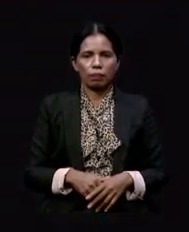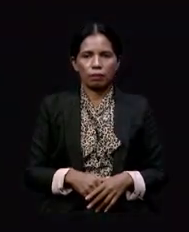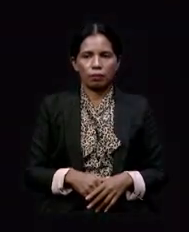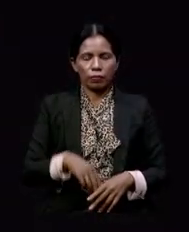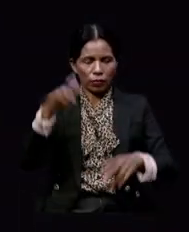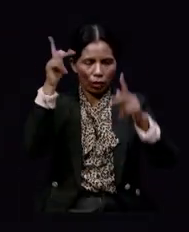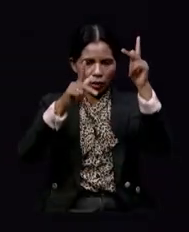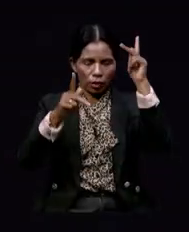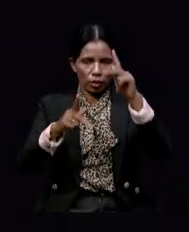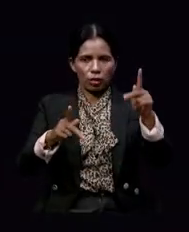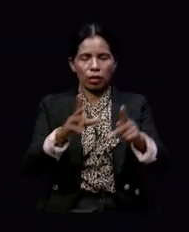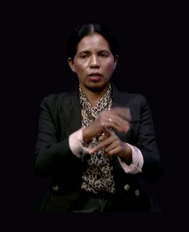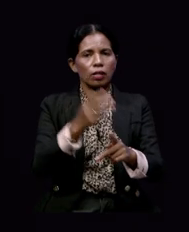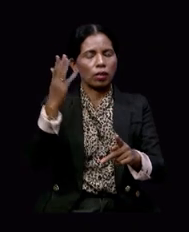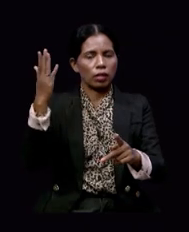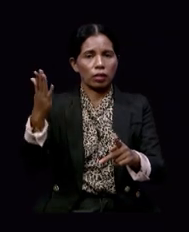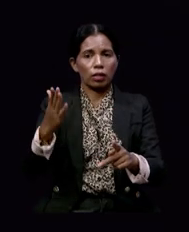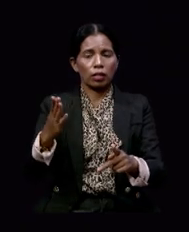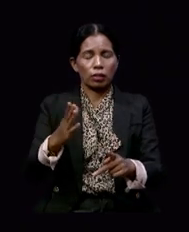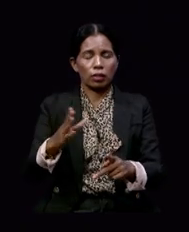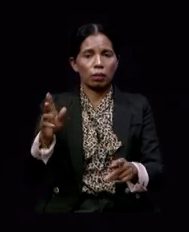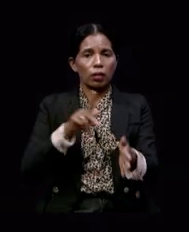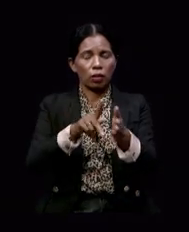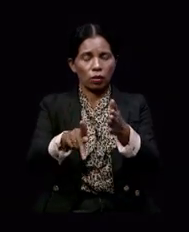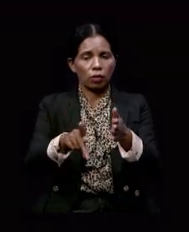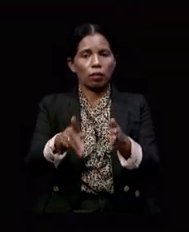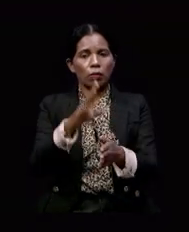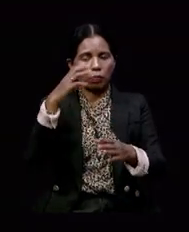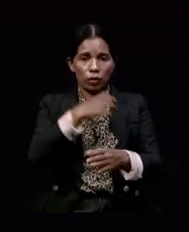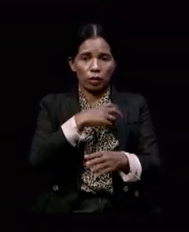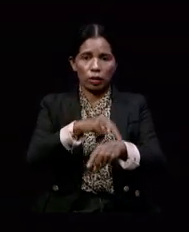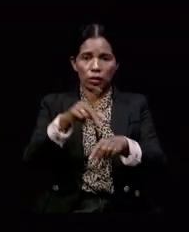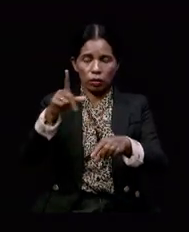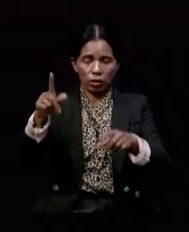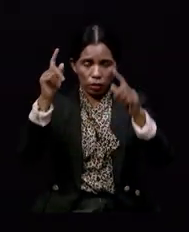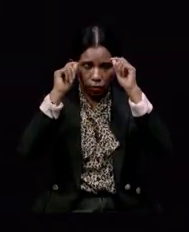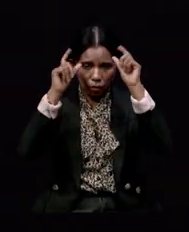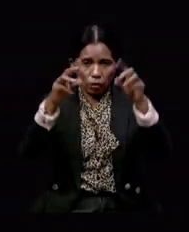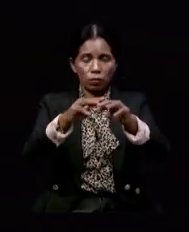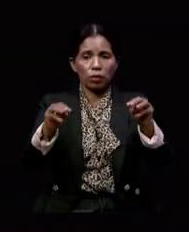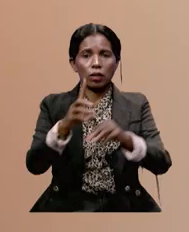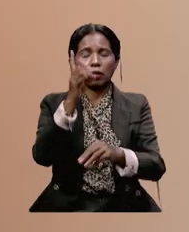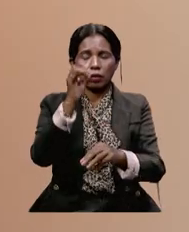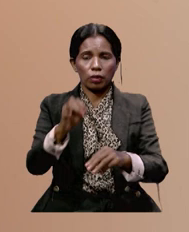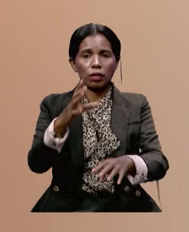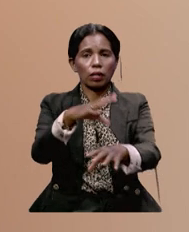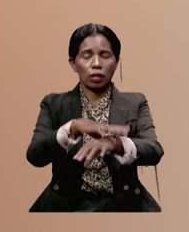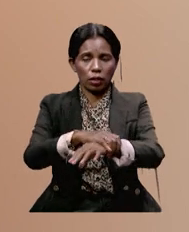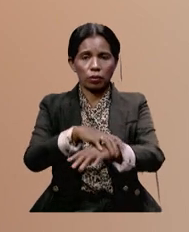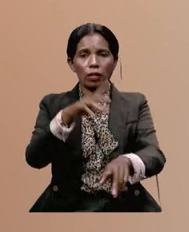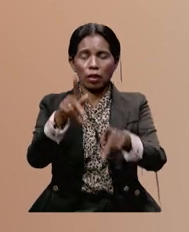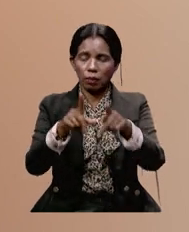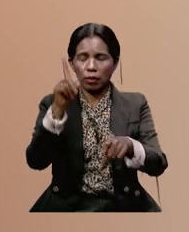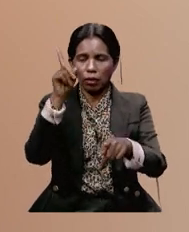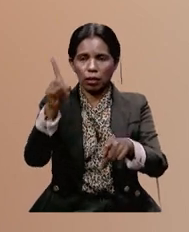Kazu incidenti ne bi acontesi iar Aimutin fu ina laishne, Polícia Nacional Timor-Leste, município dili, asigura una cidadão ida ho